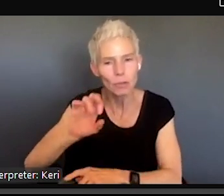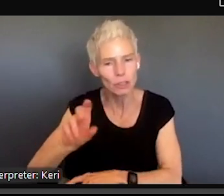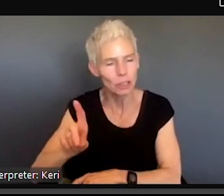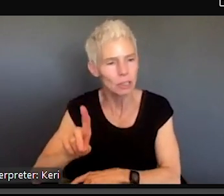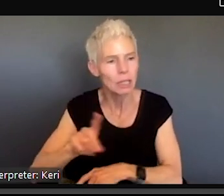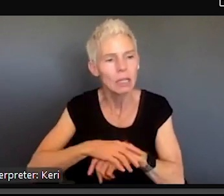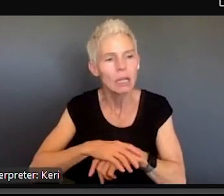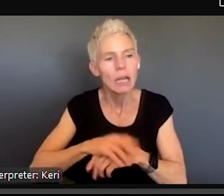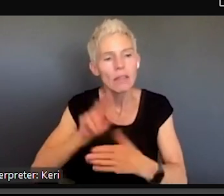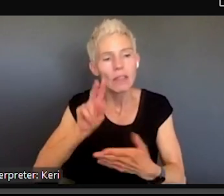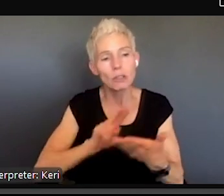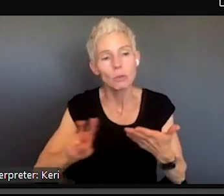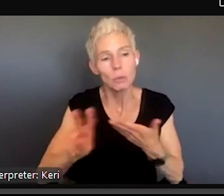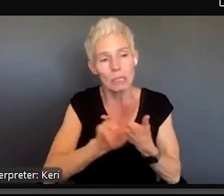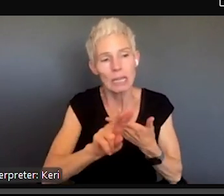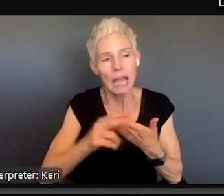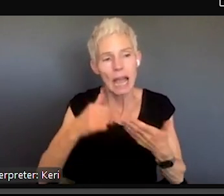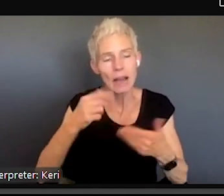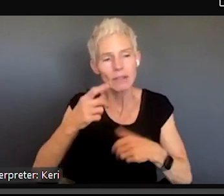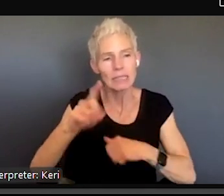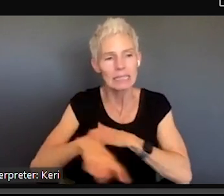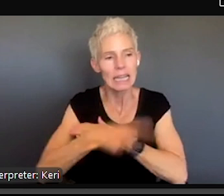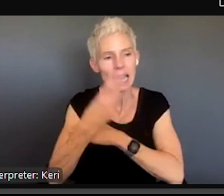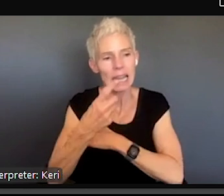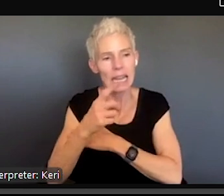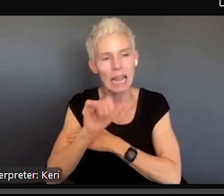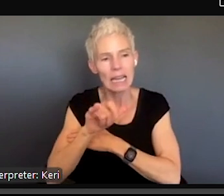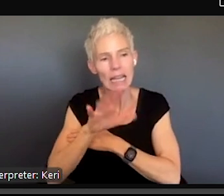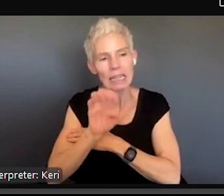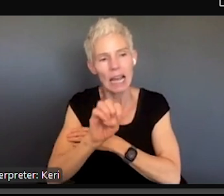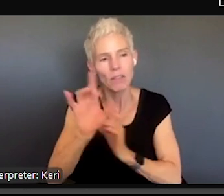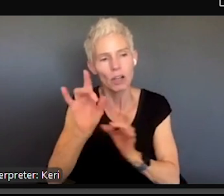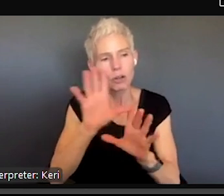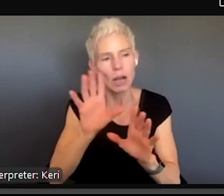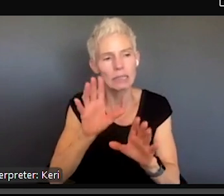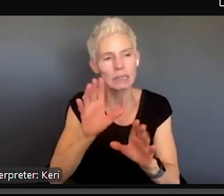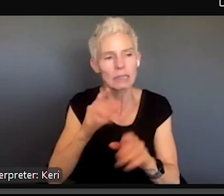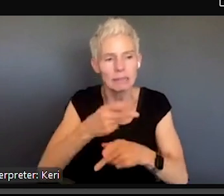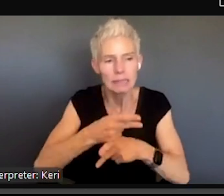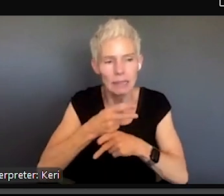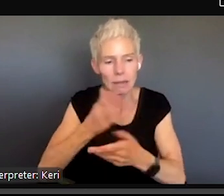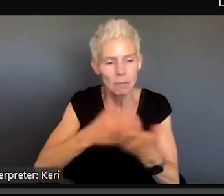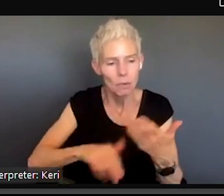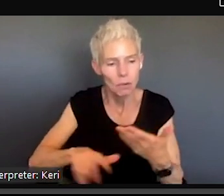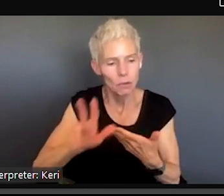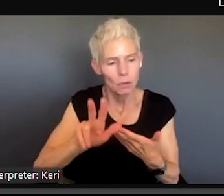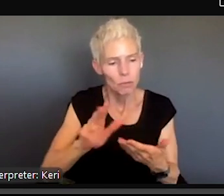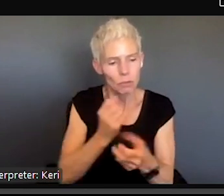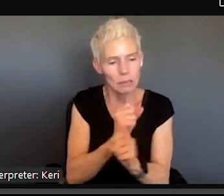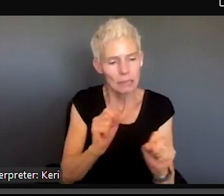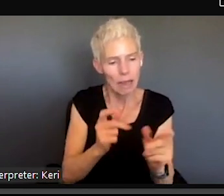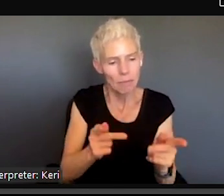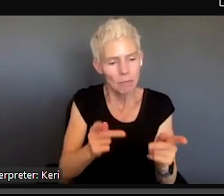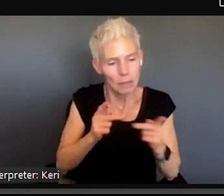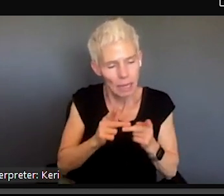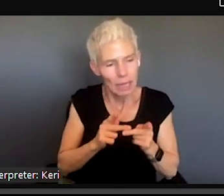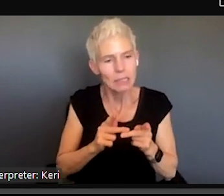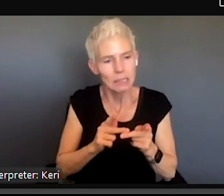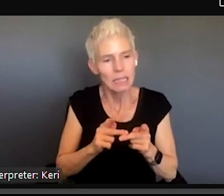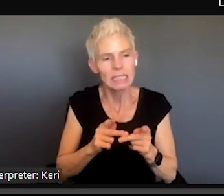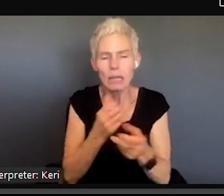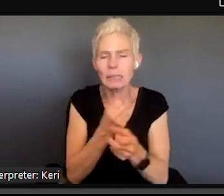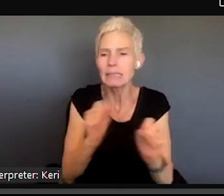2 weeks, we have a day in the life of crisis care part 3, a safe place for a safe place for